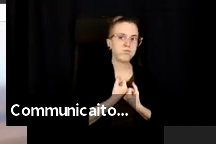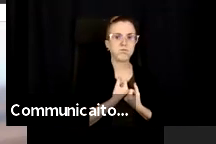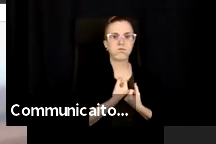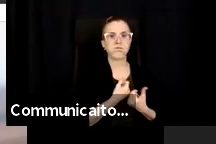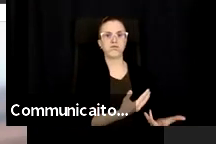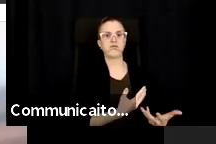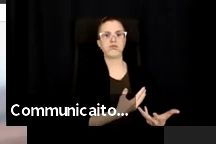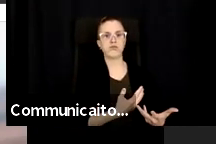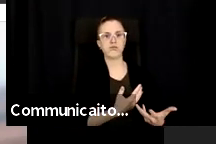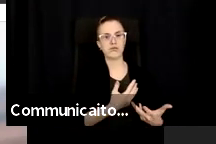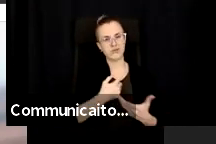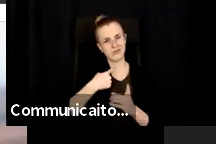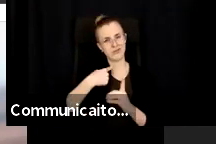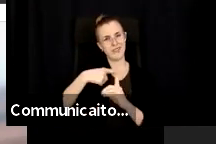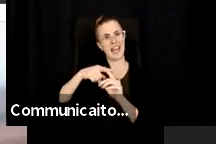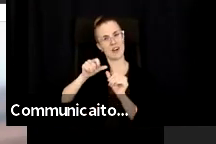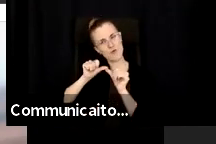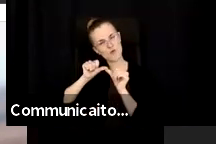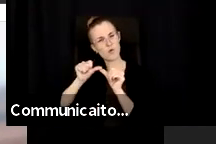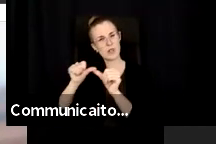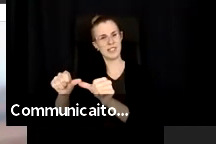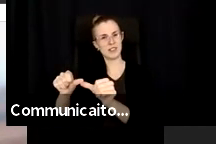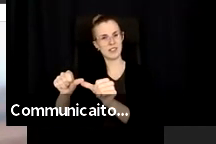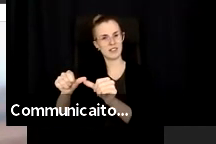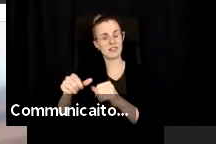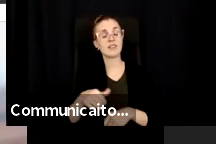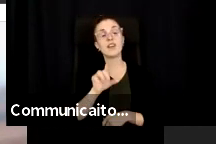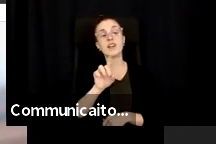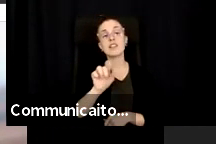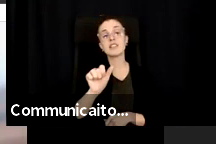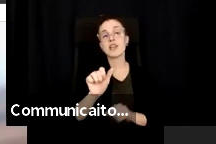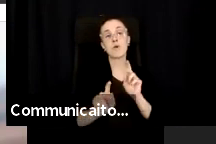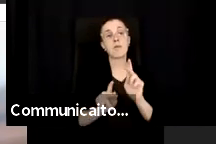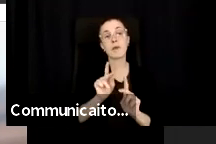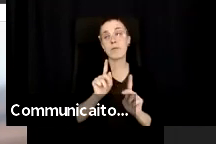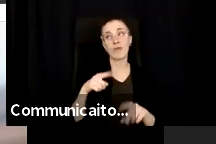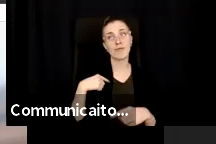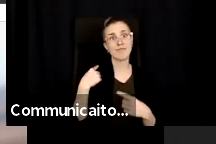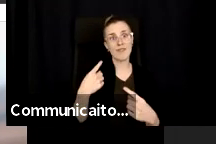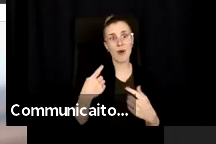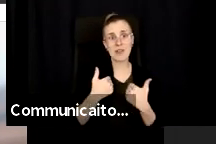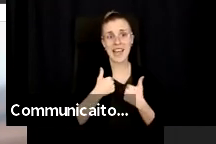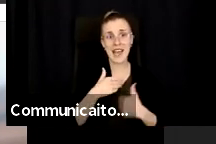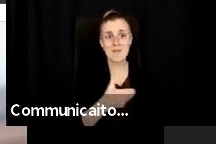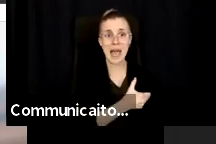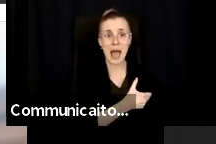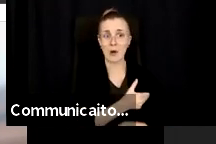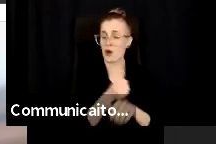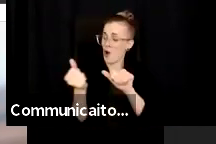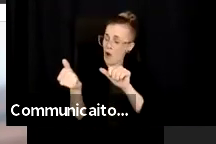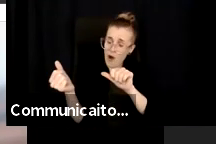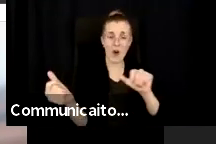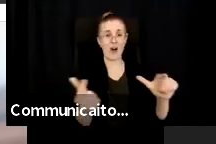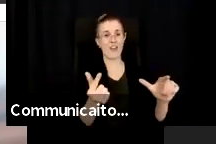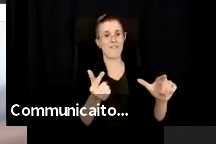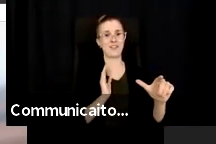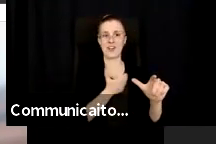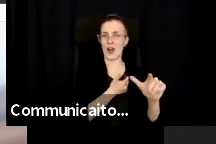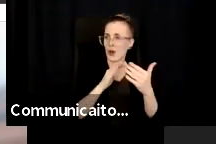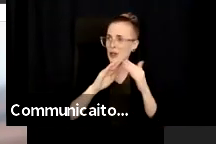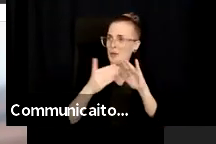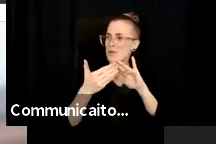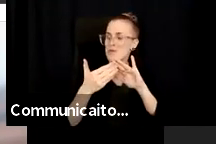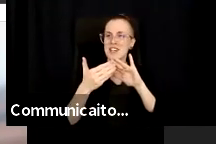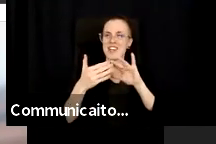and resilience. Disabled people have always had power. All of us in our community